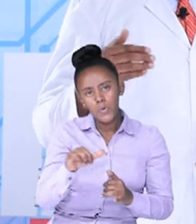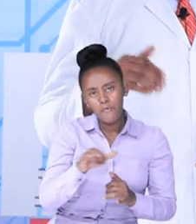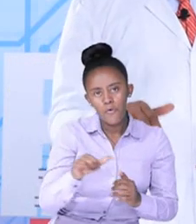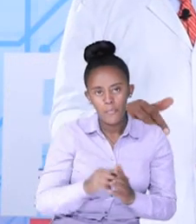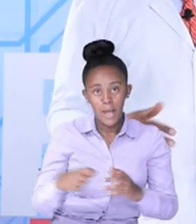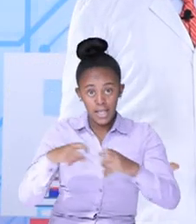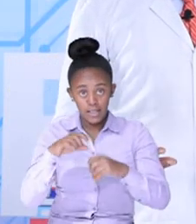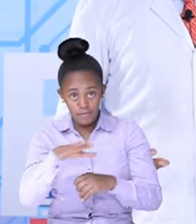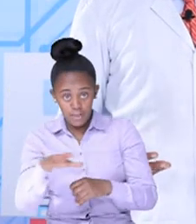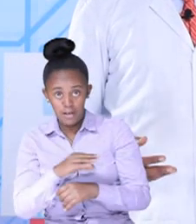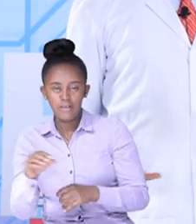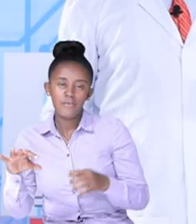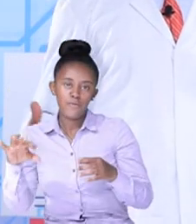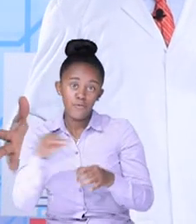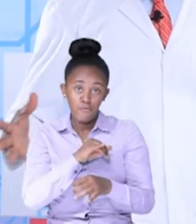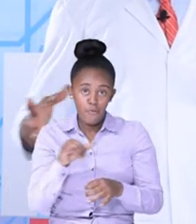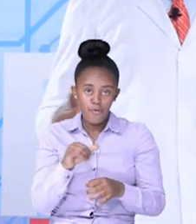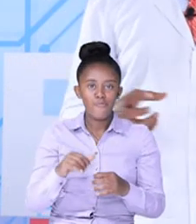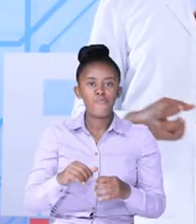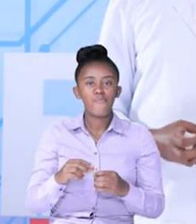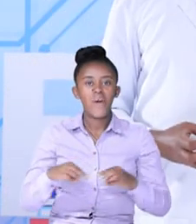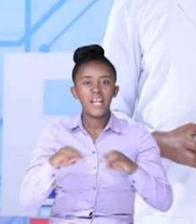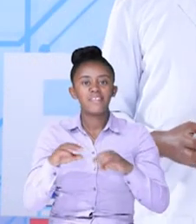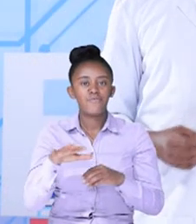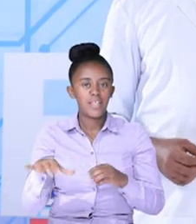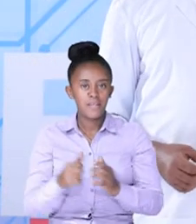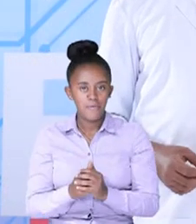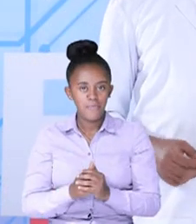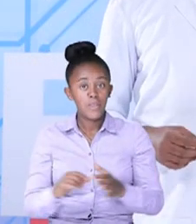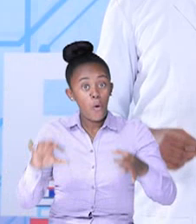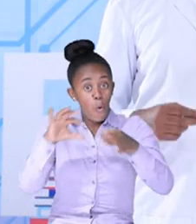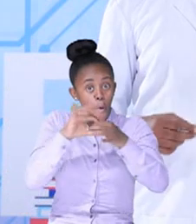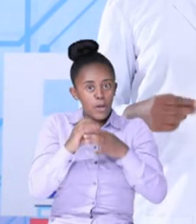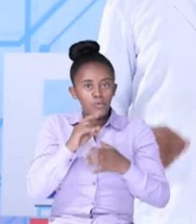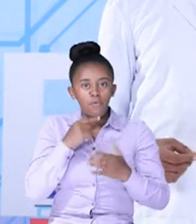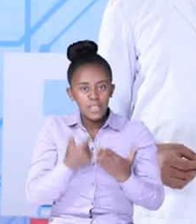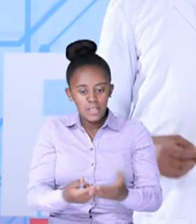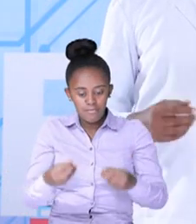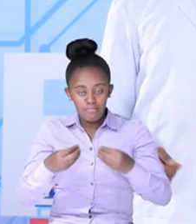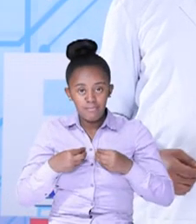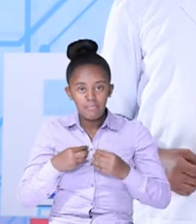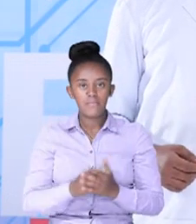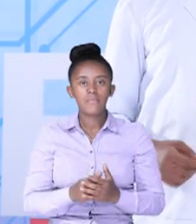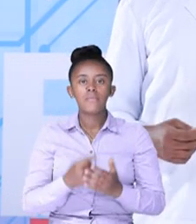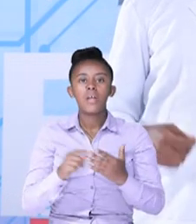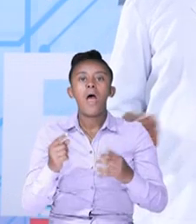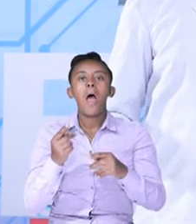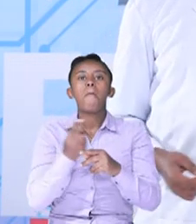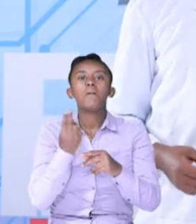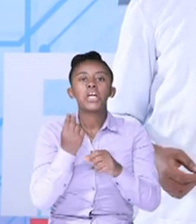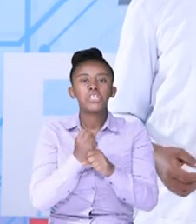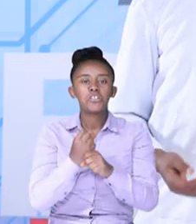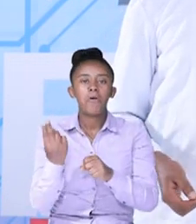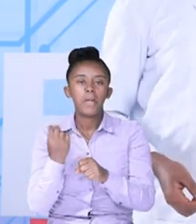there is a uniform magnetic field. And the combination of these two gives us a very, very important application in